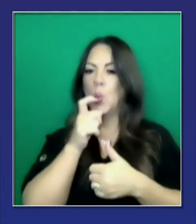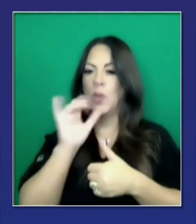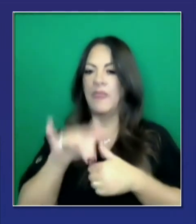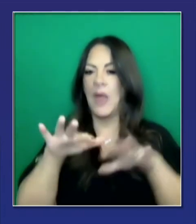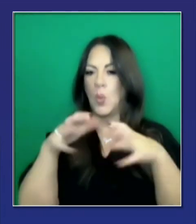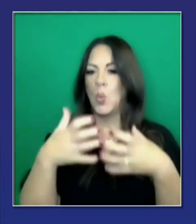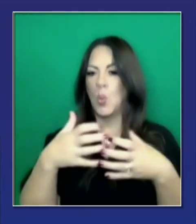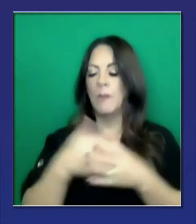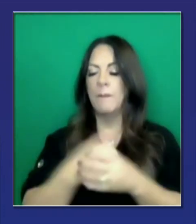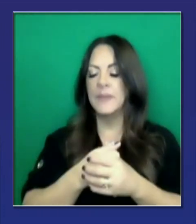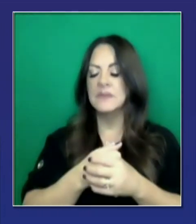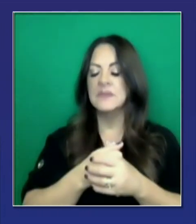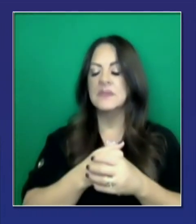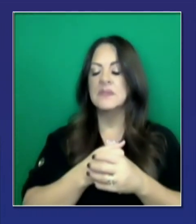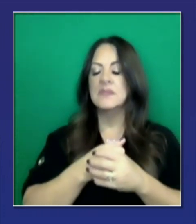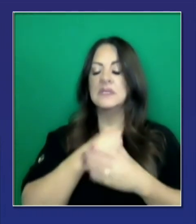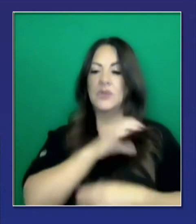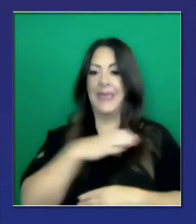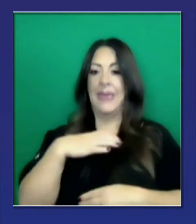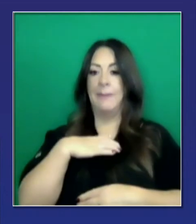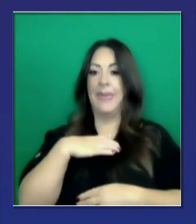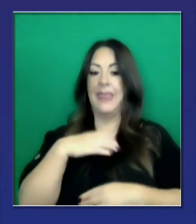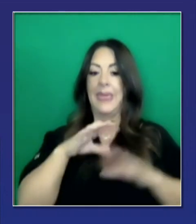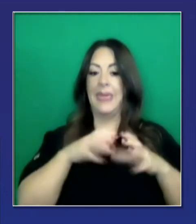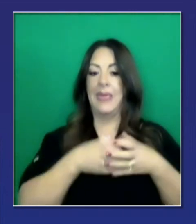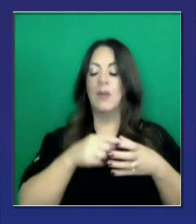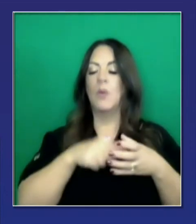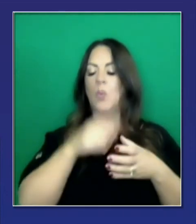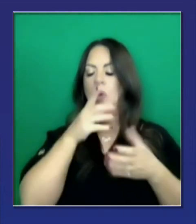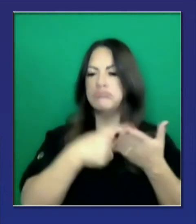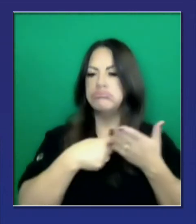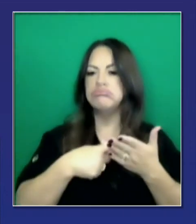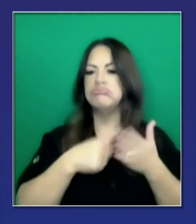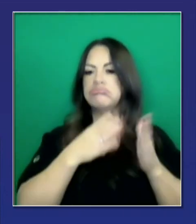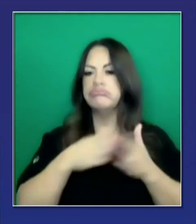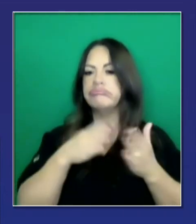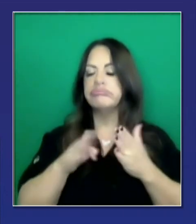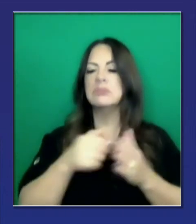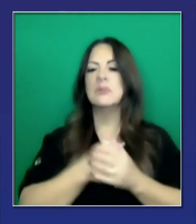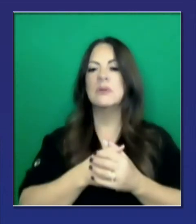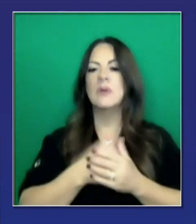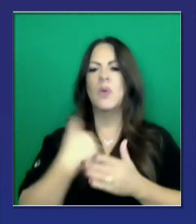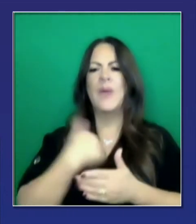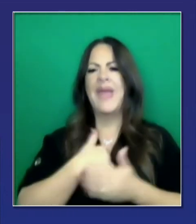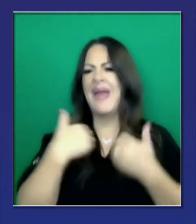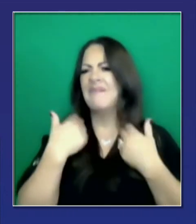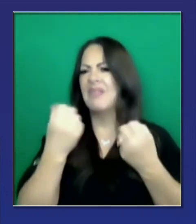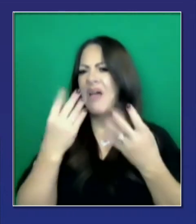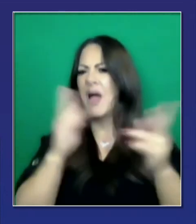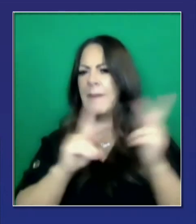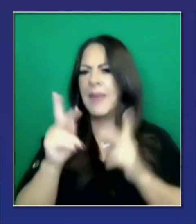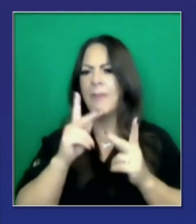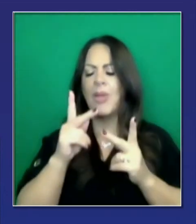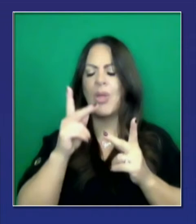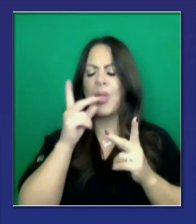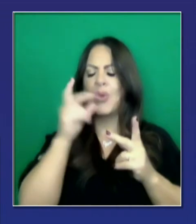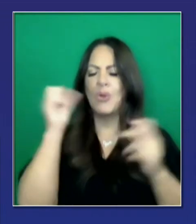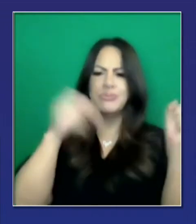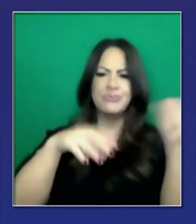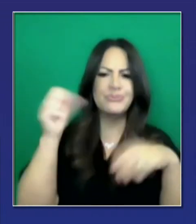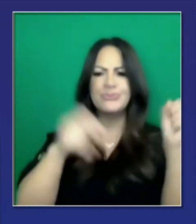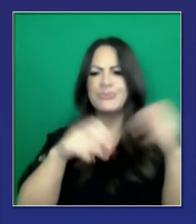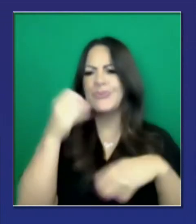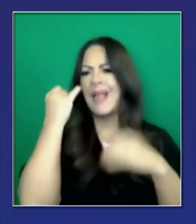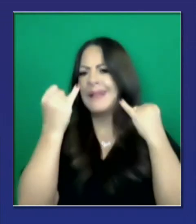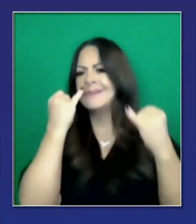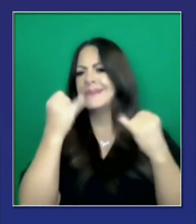make accommodations, because we're getting a lot of people lobbying, a lot of people providing insight. IDD community,